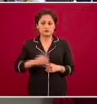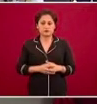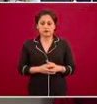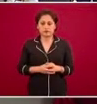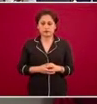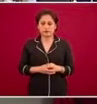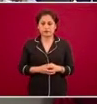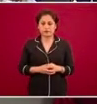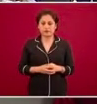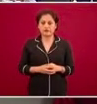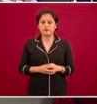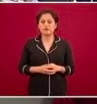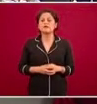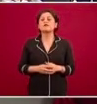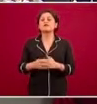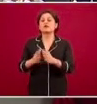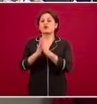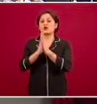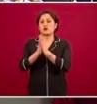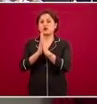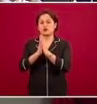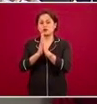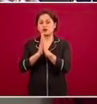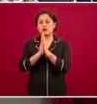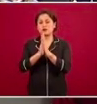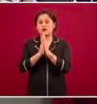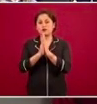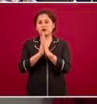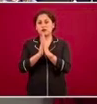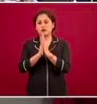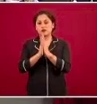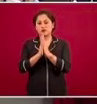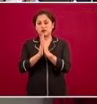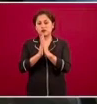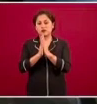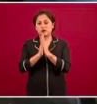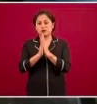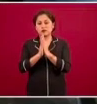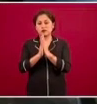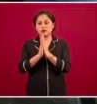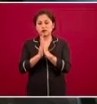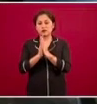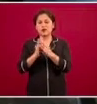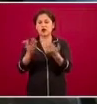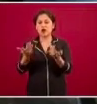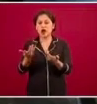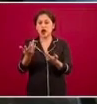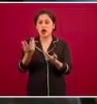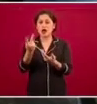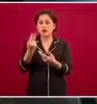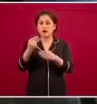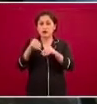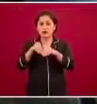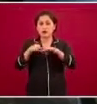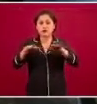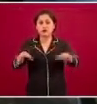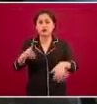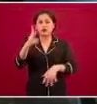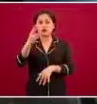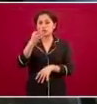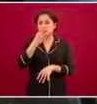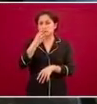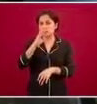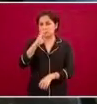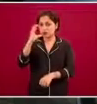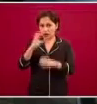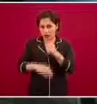What you presented is very complex. There are a lot of questions. So if you need to end